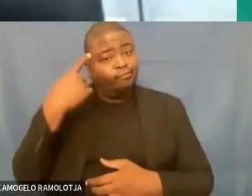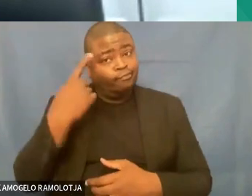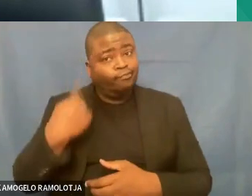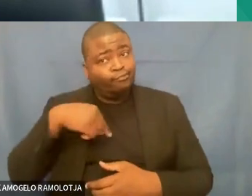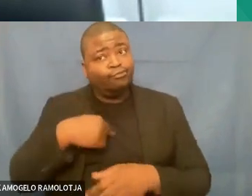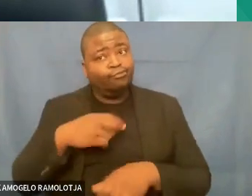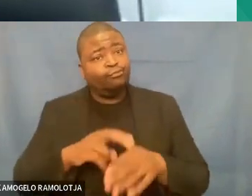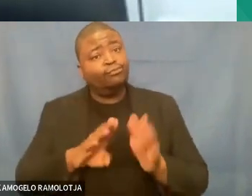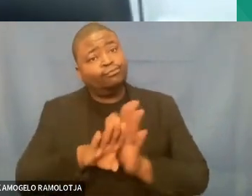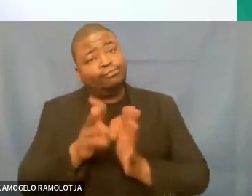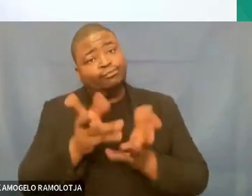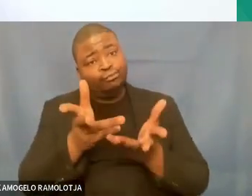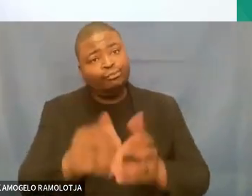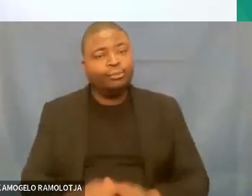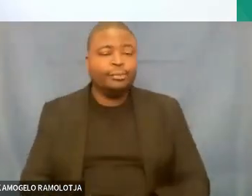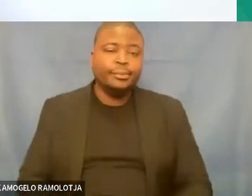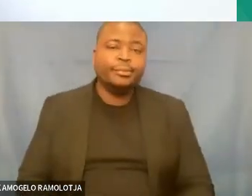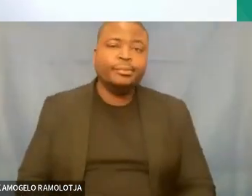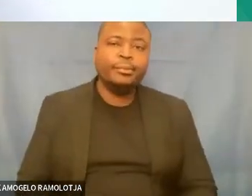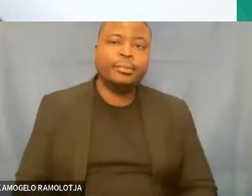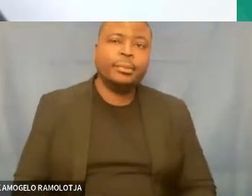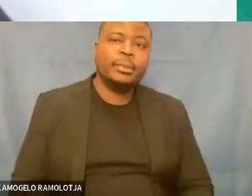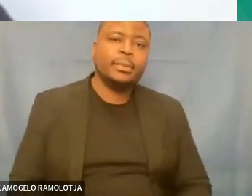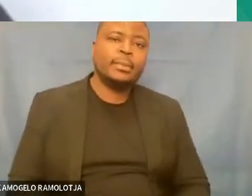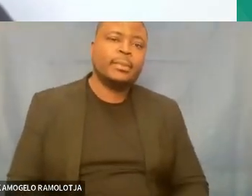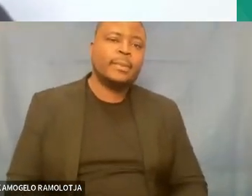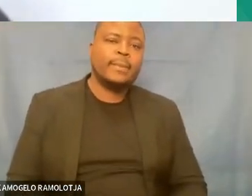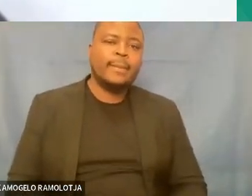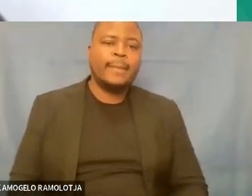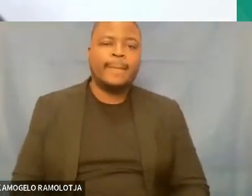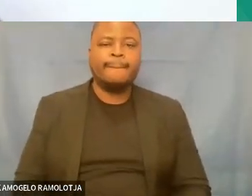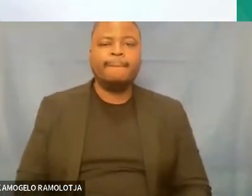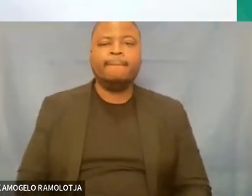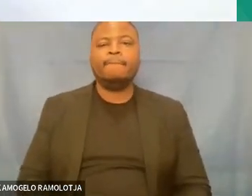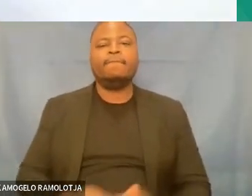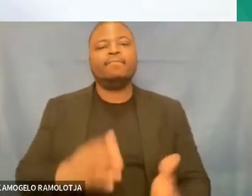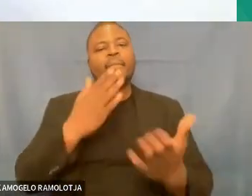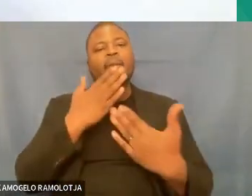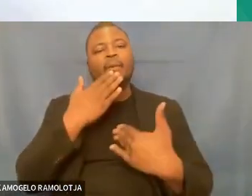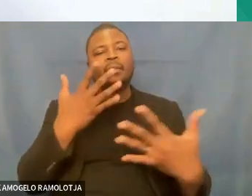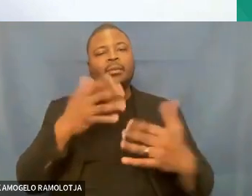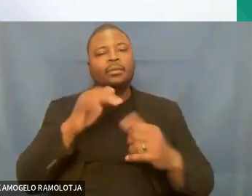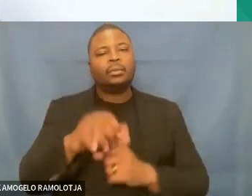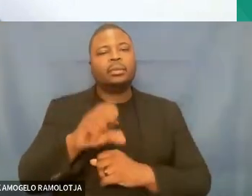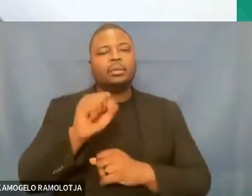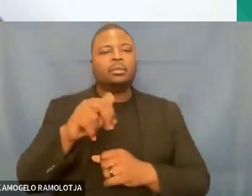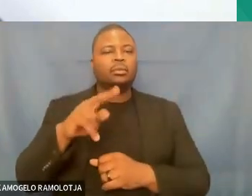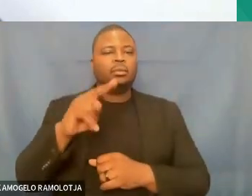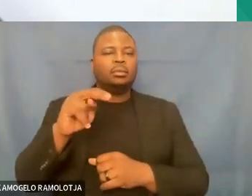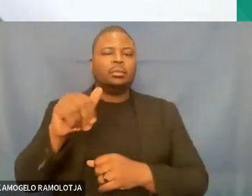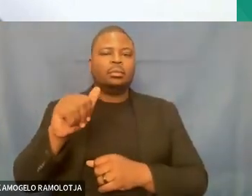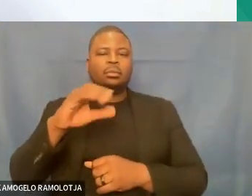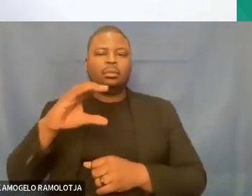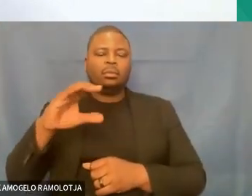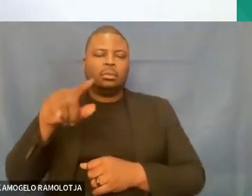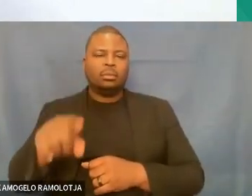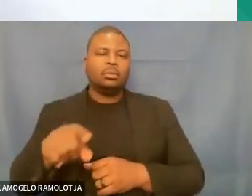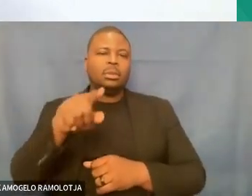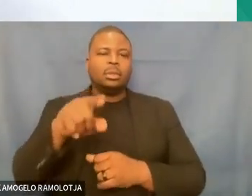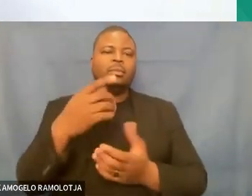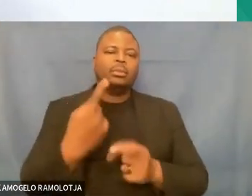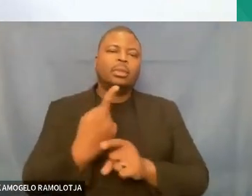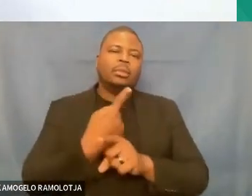improve. Thank you. Thank you very, very much, Mmbatho. And once again, thank you again to SANAC for your continuous drive to